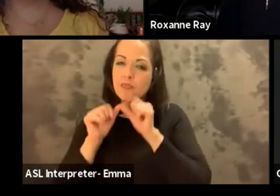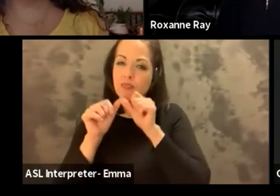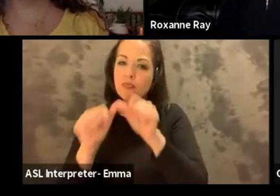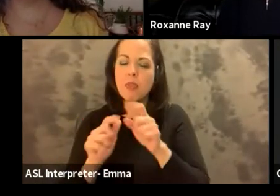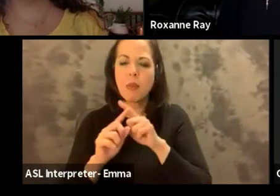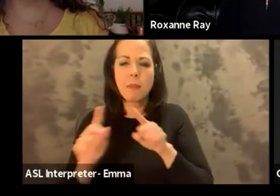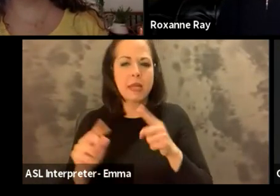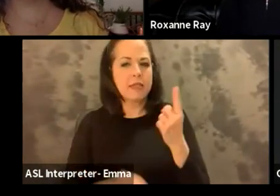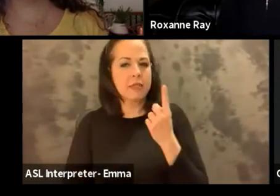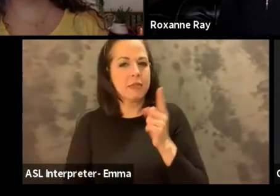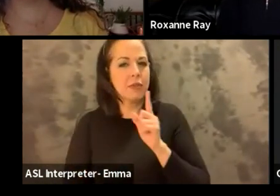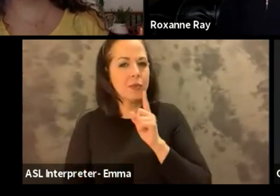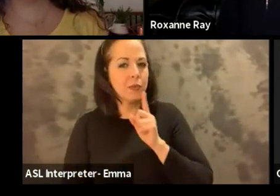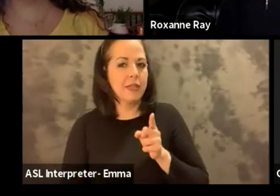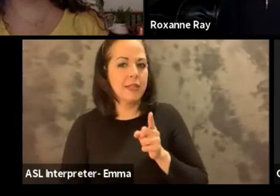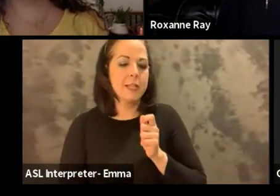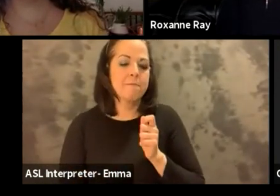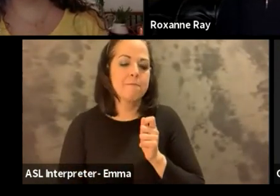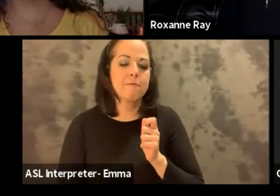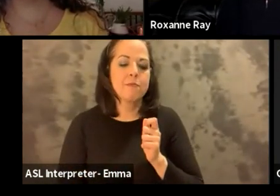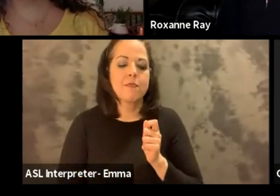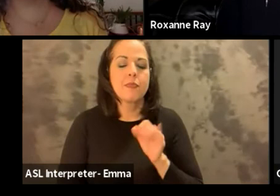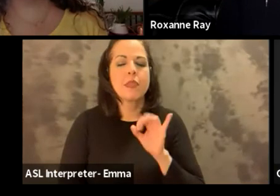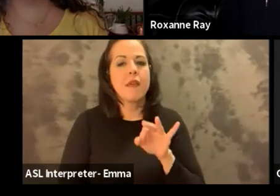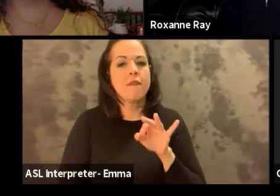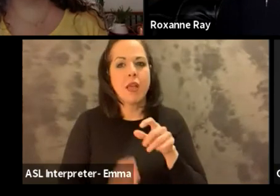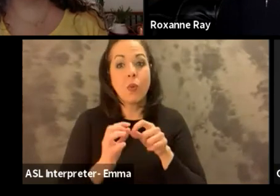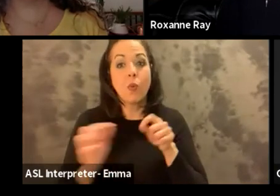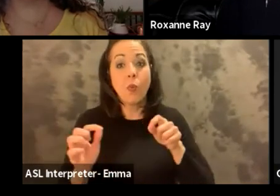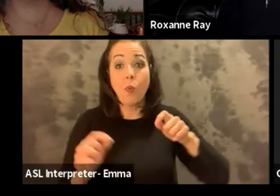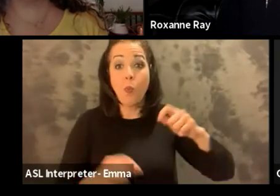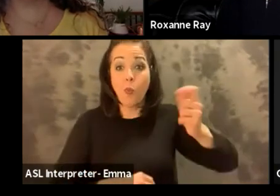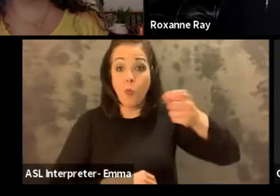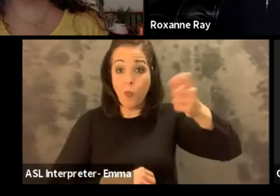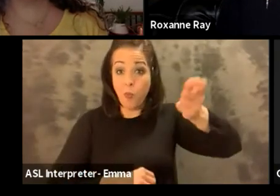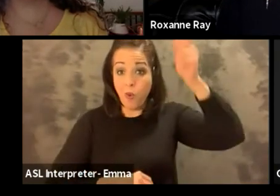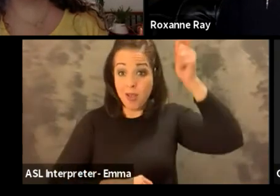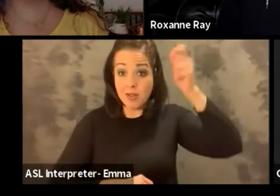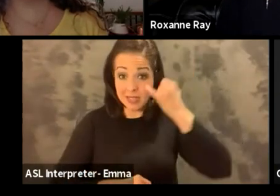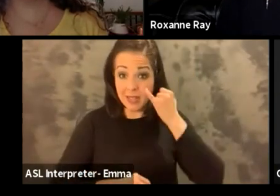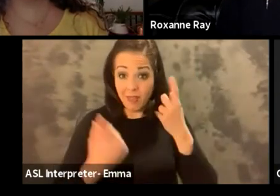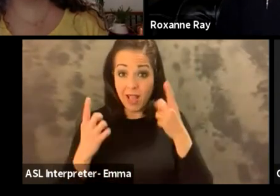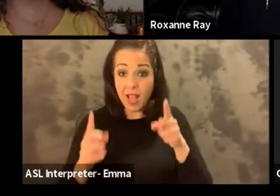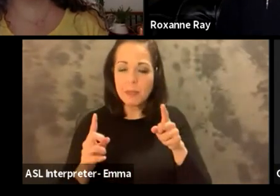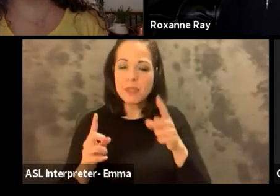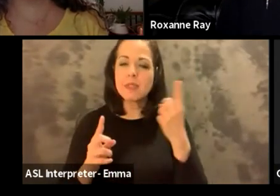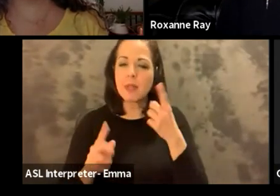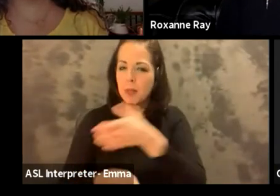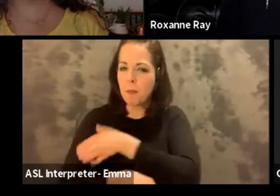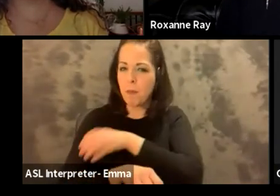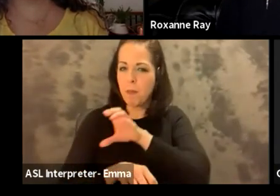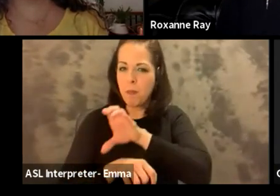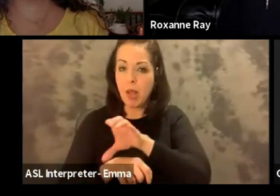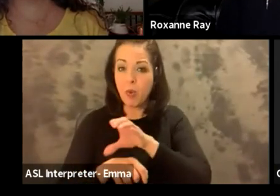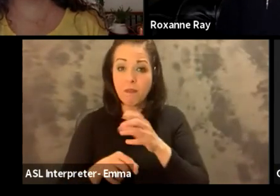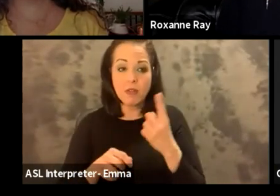really, like if I could wave a magic wand, I think there's something really powerful in